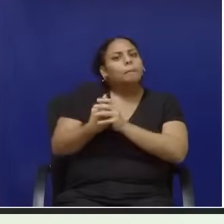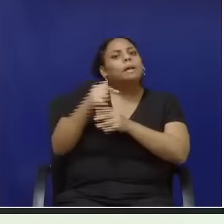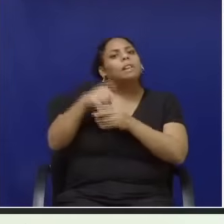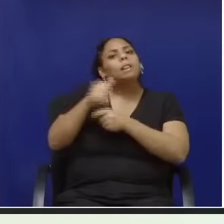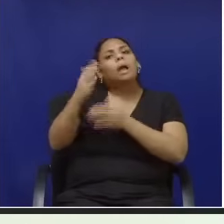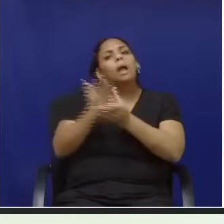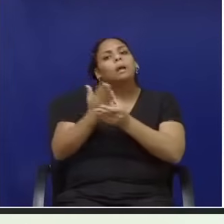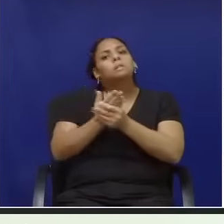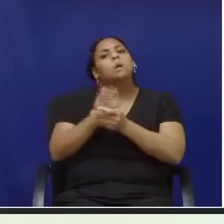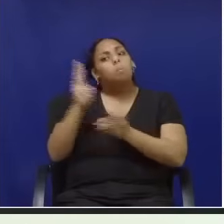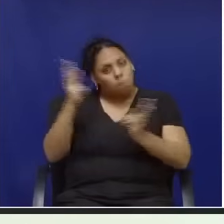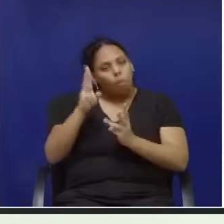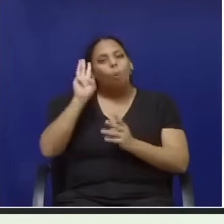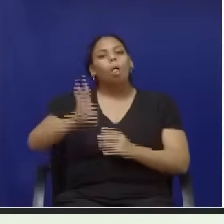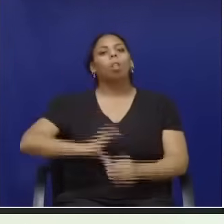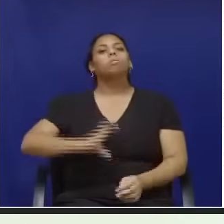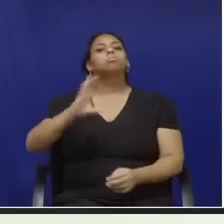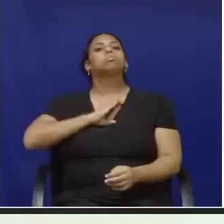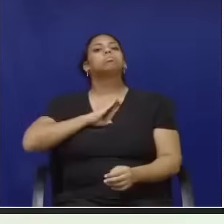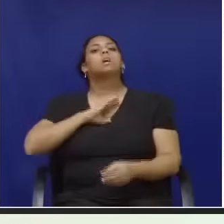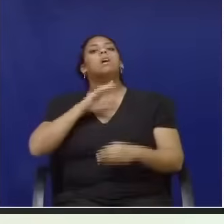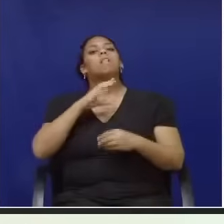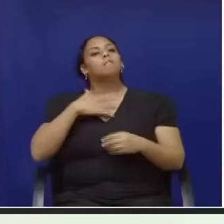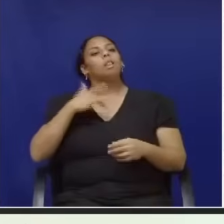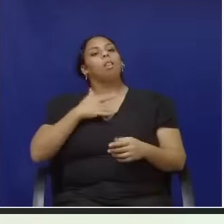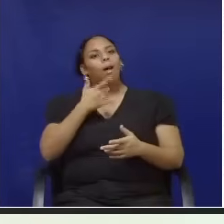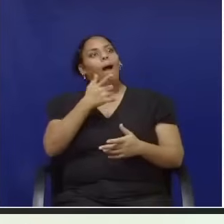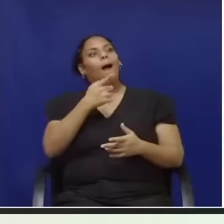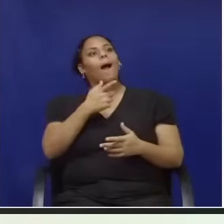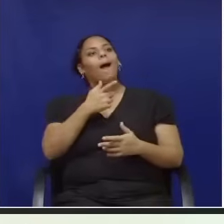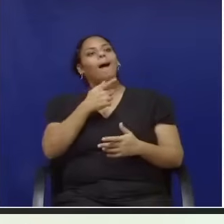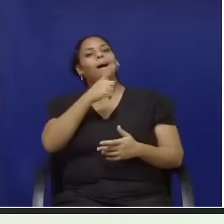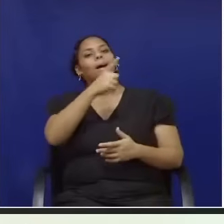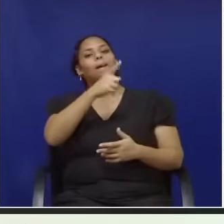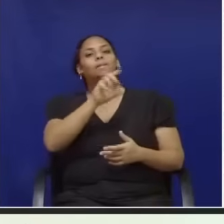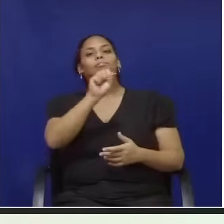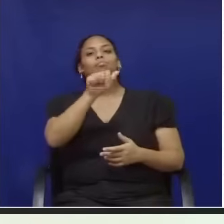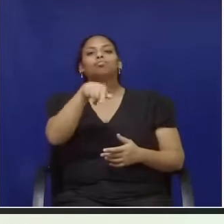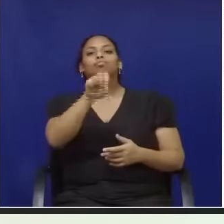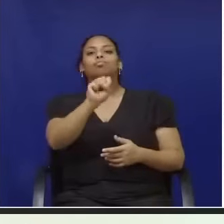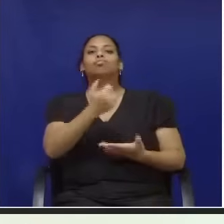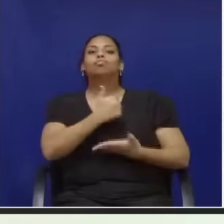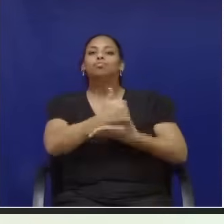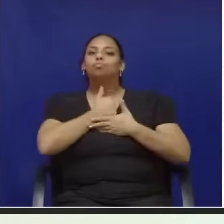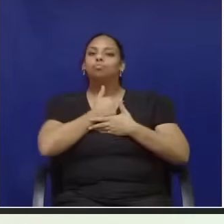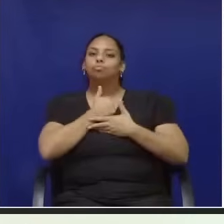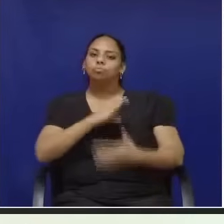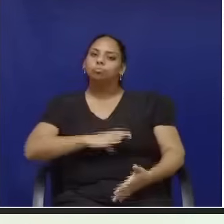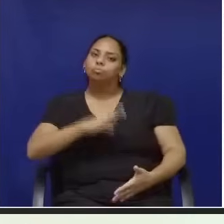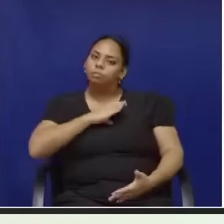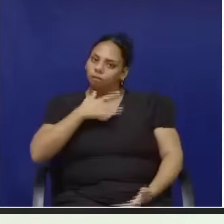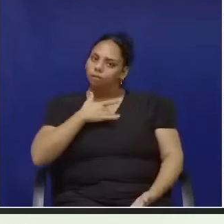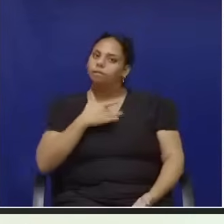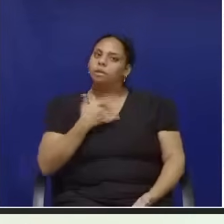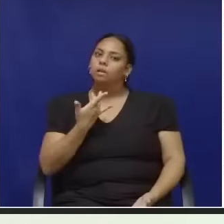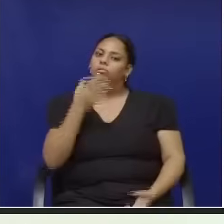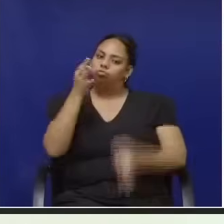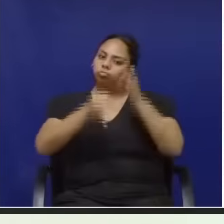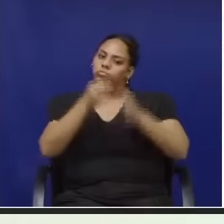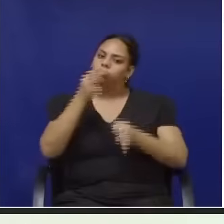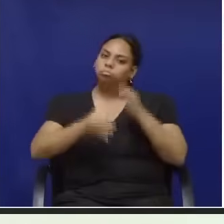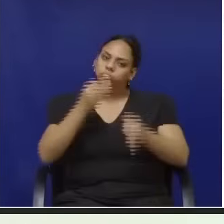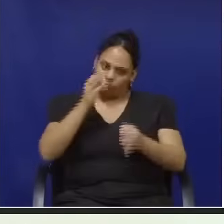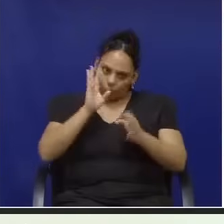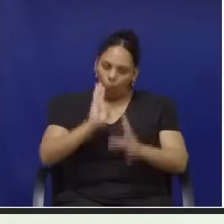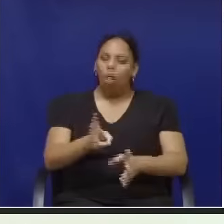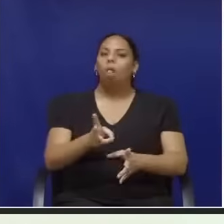have confidence in what we are doing because we give them updates and justice get done. Through that,